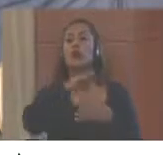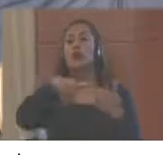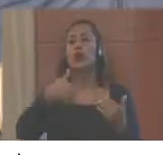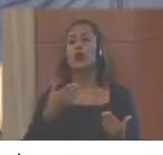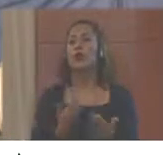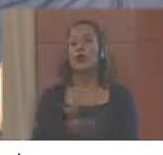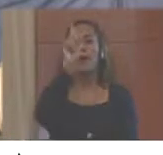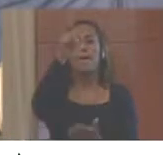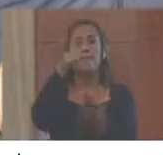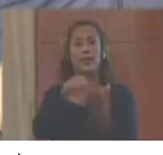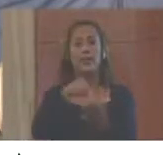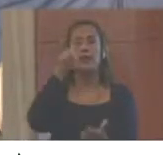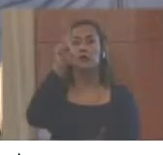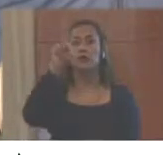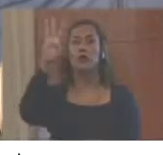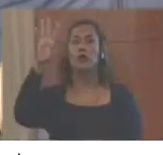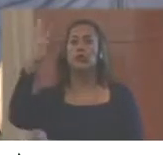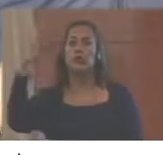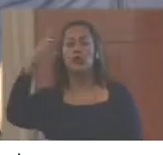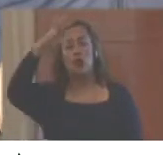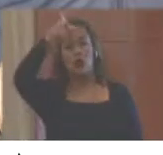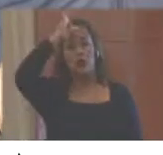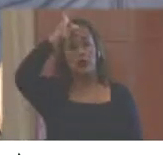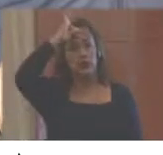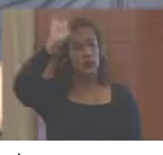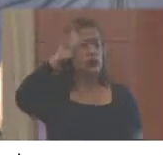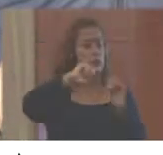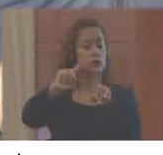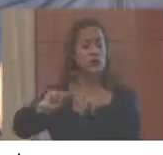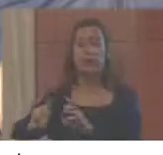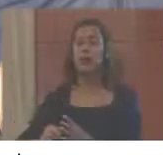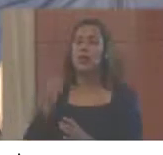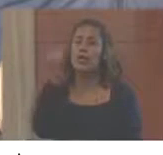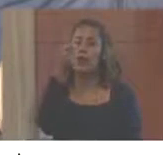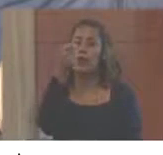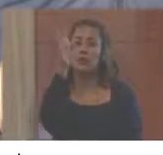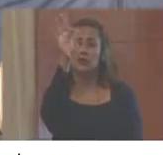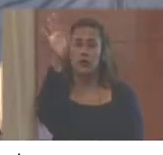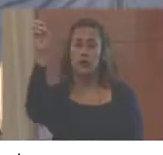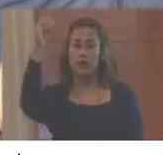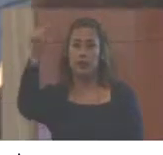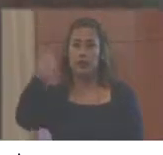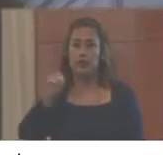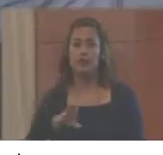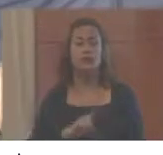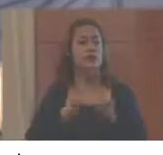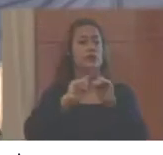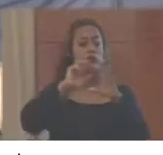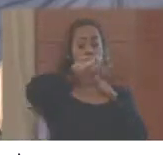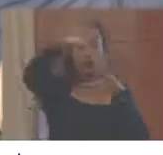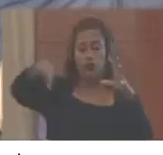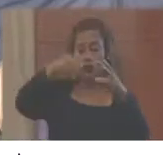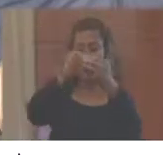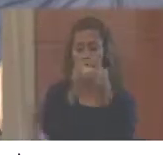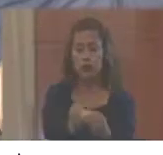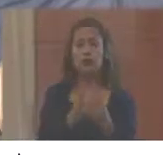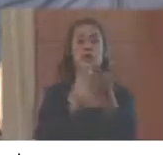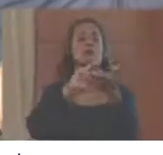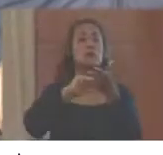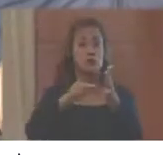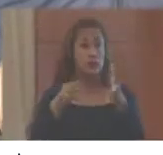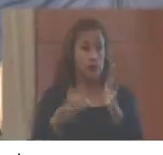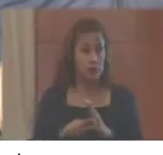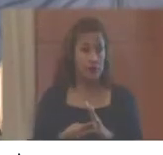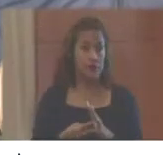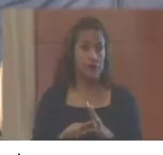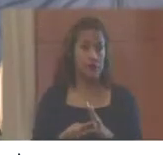have concluded a data gathering, which and we've progressed to